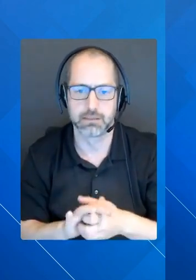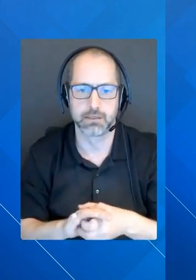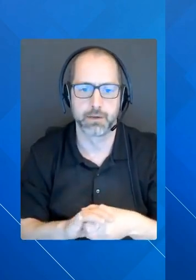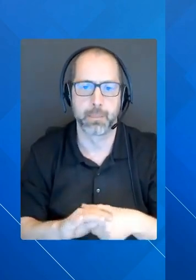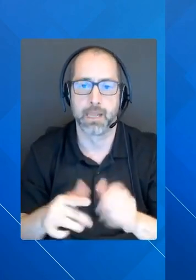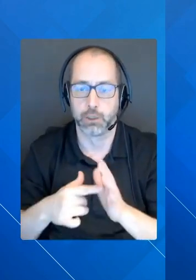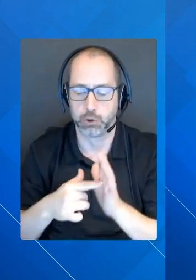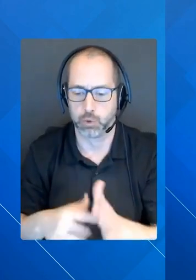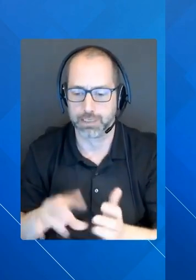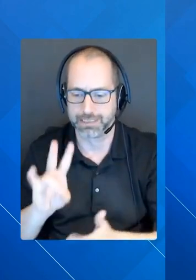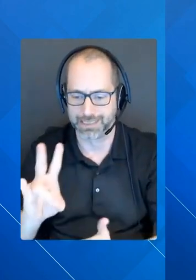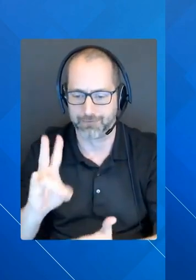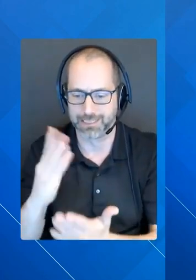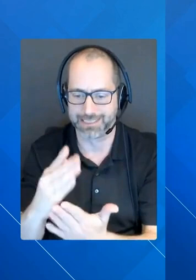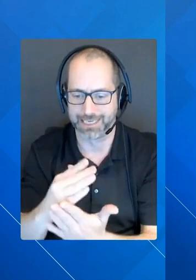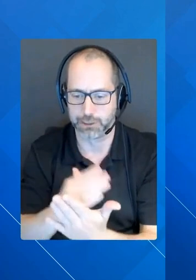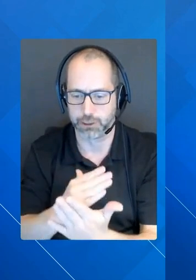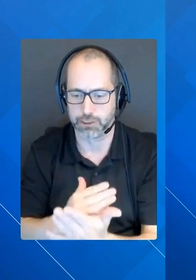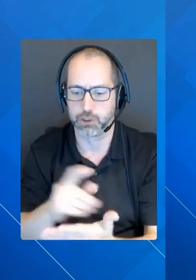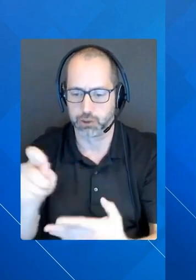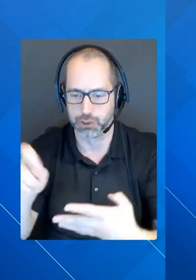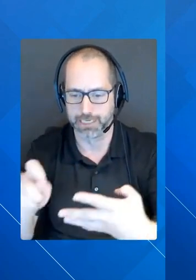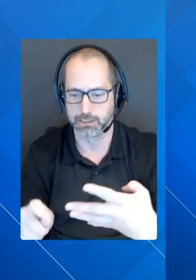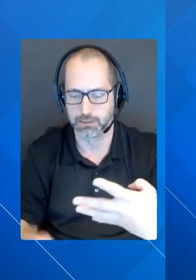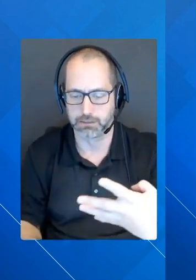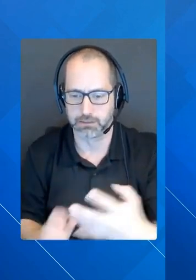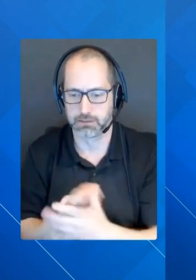Showing 7 sessions, checked.